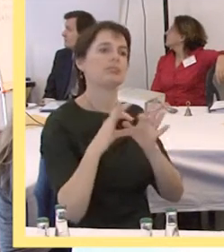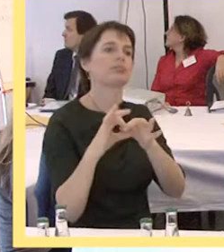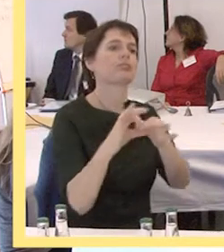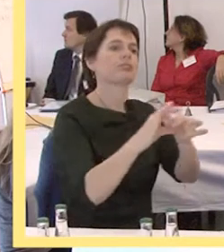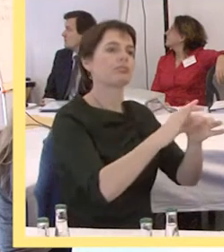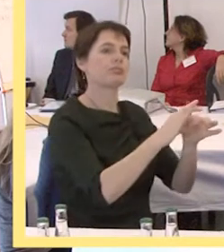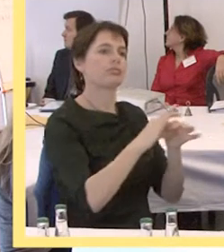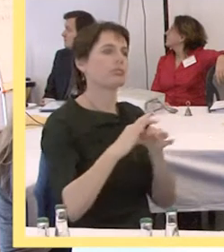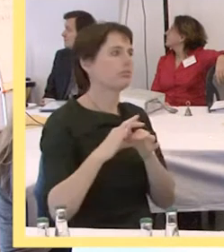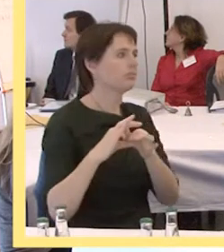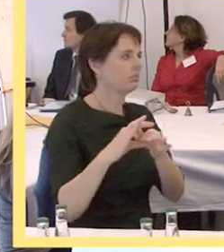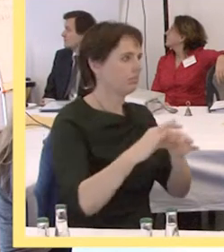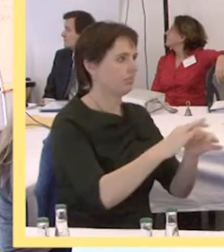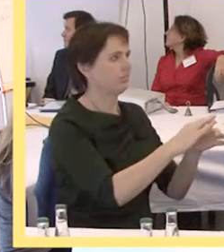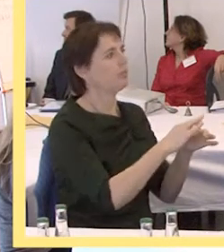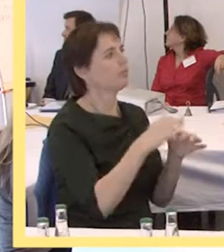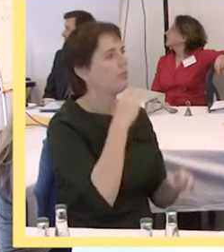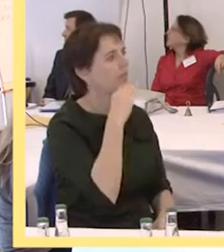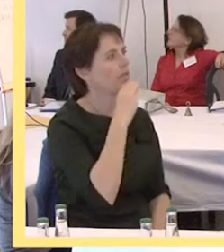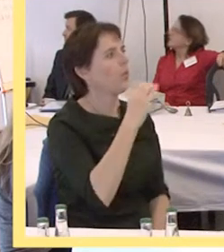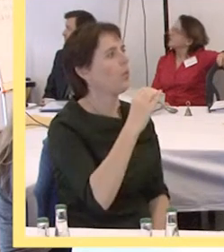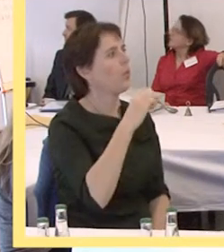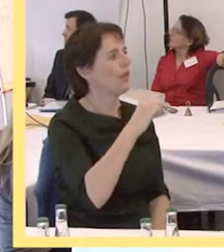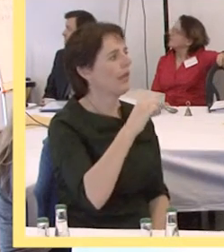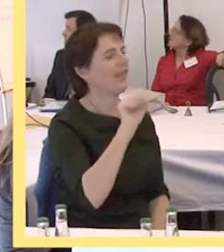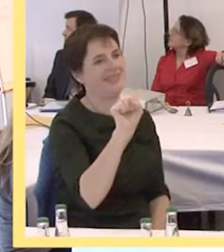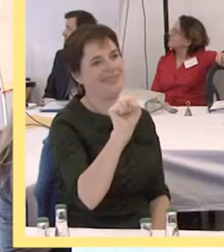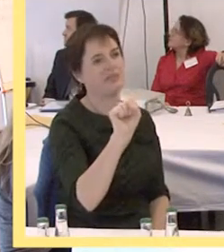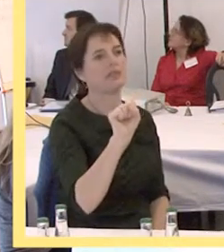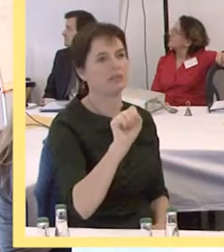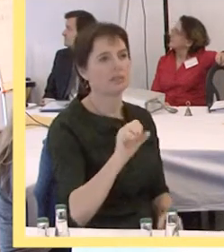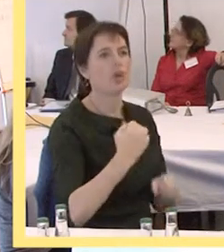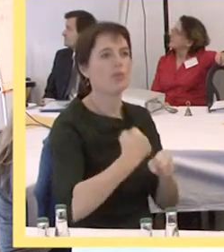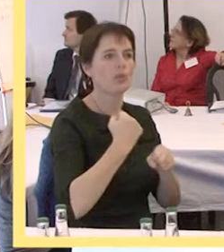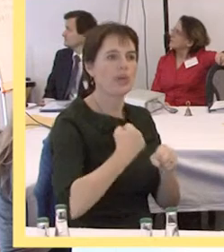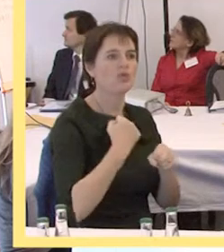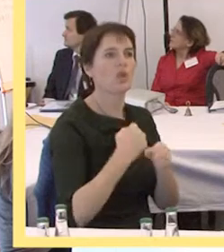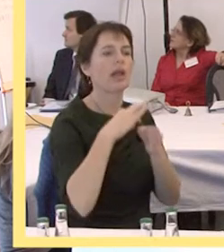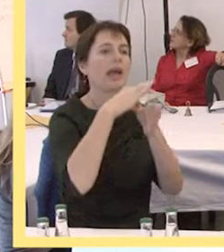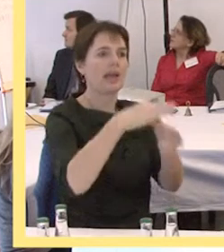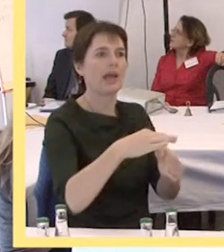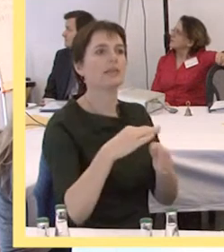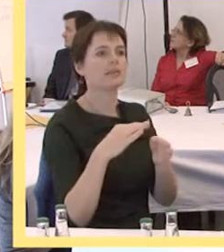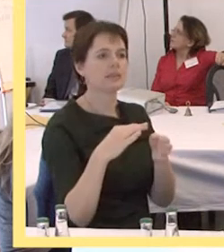course. I will focus now only on the mapping and analyzing of existing guidelines.